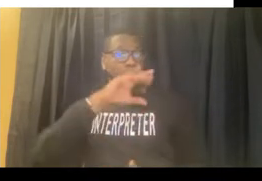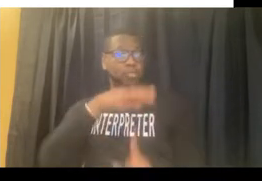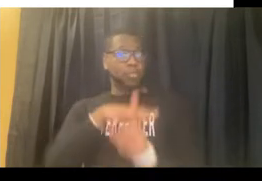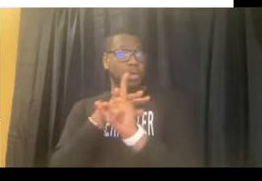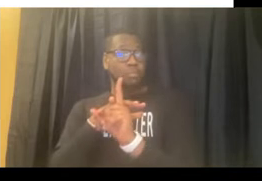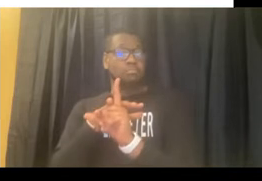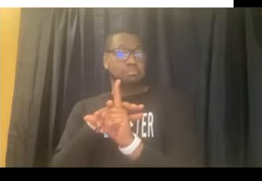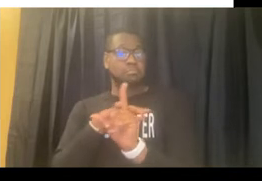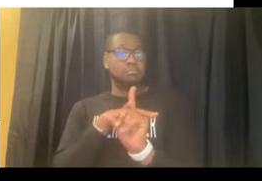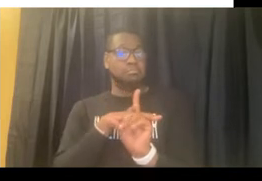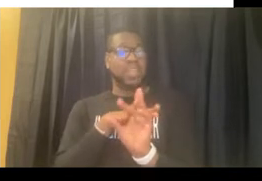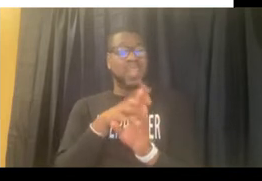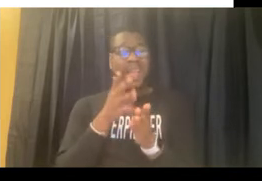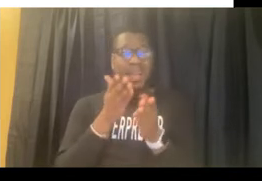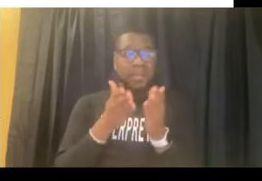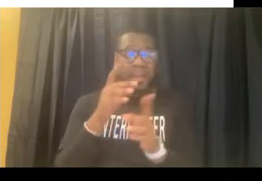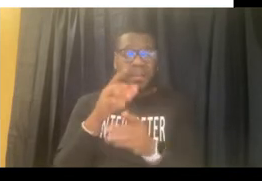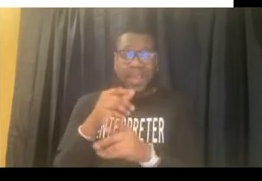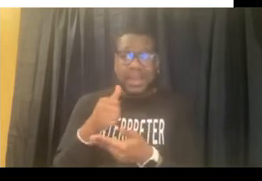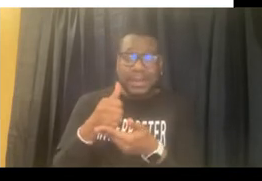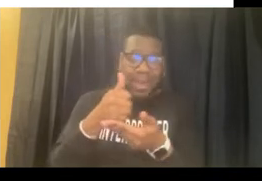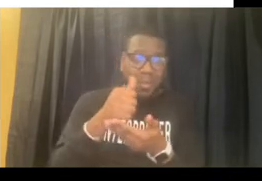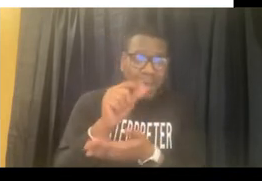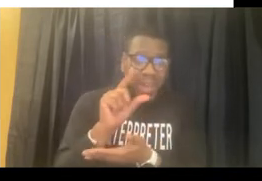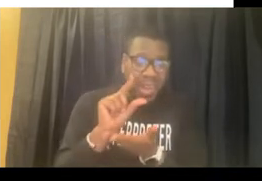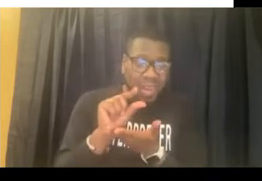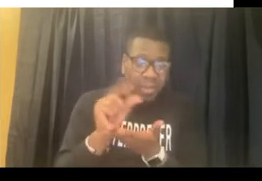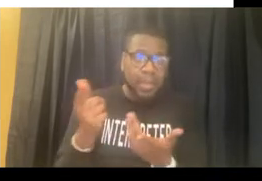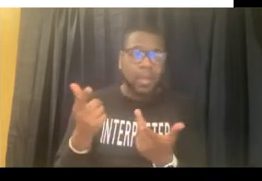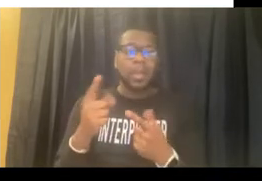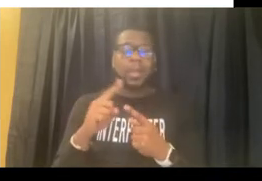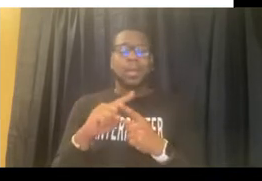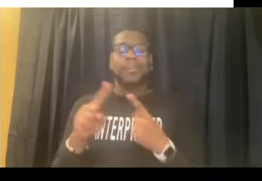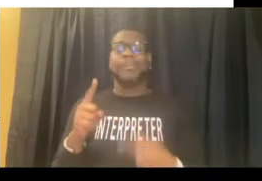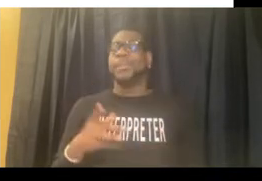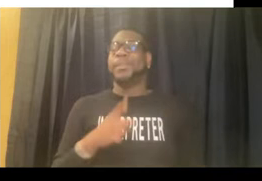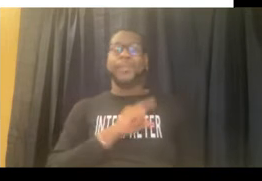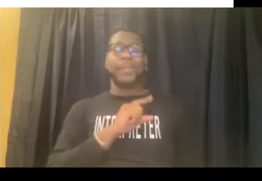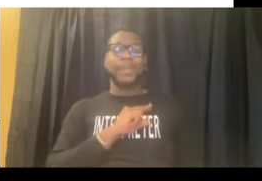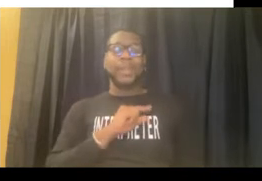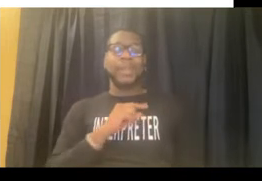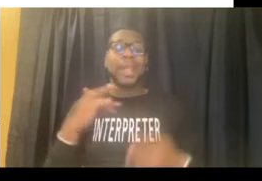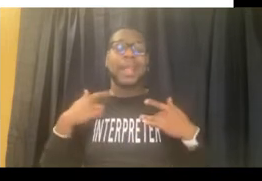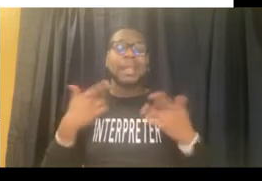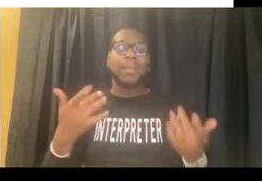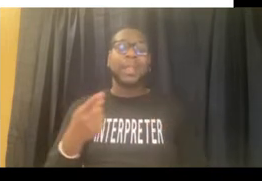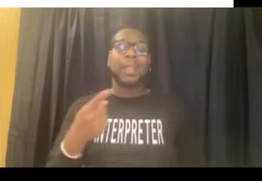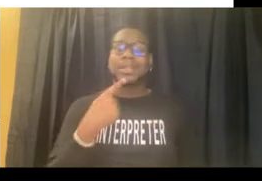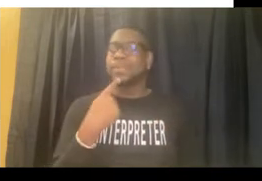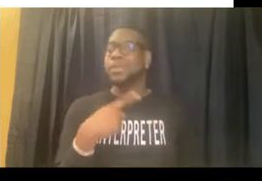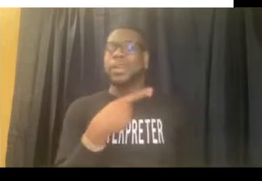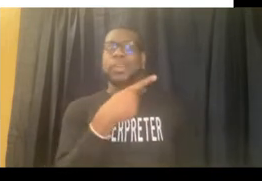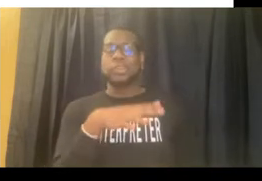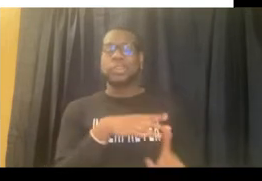And they would be helpful sometimes. Most of the time they would say, oh, she just ran away, she'll come back. And if she